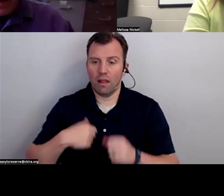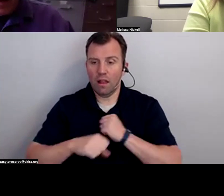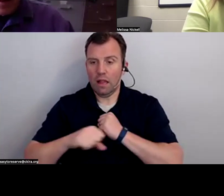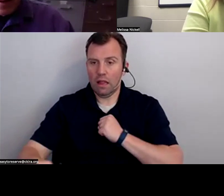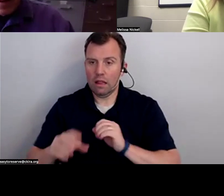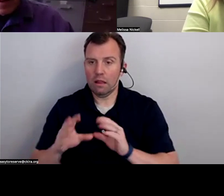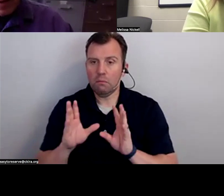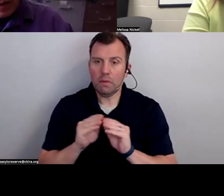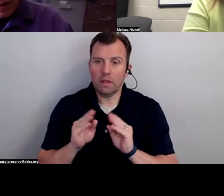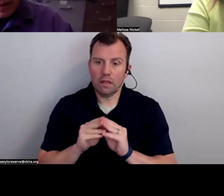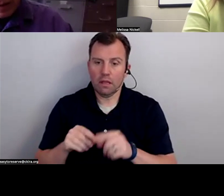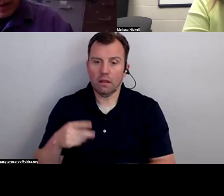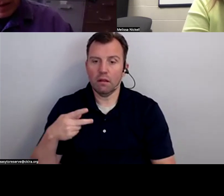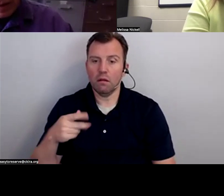but